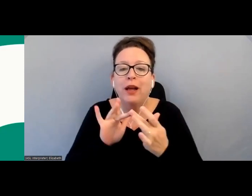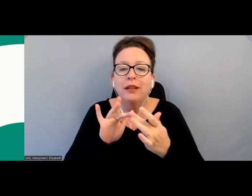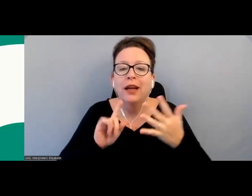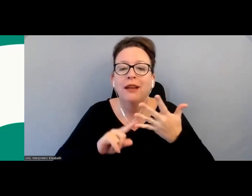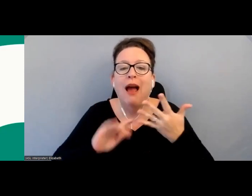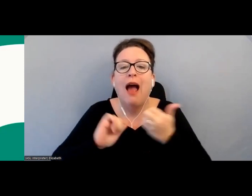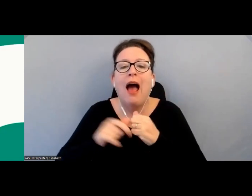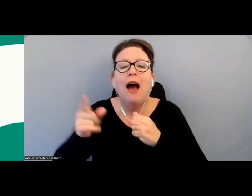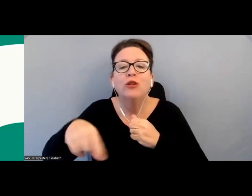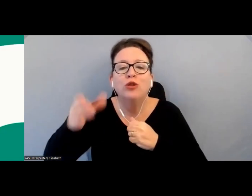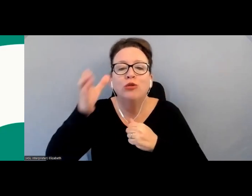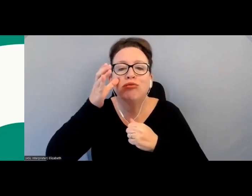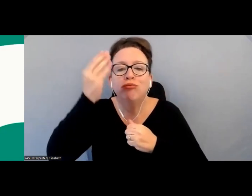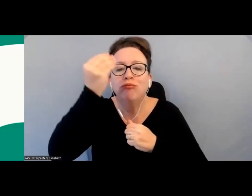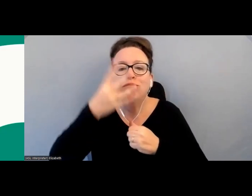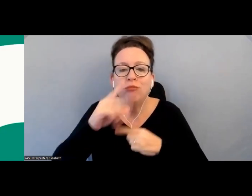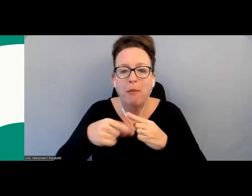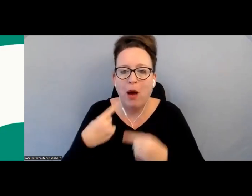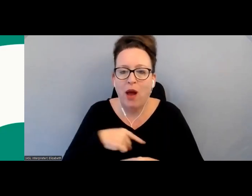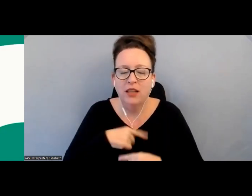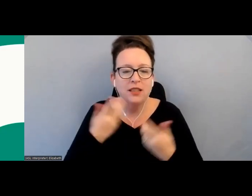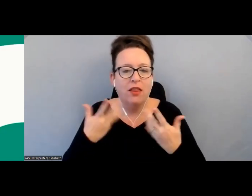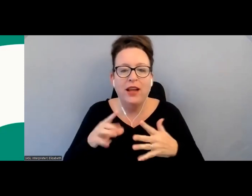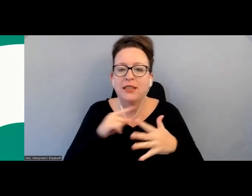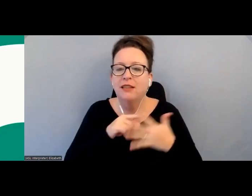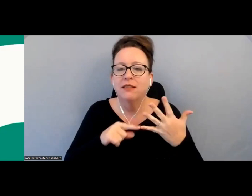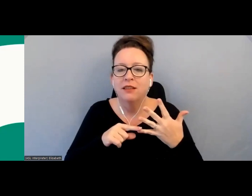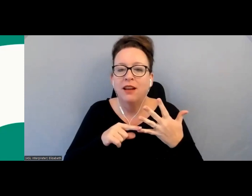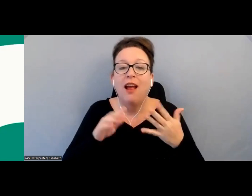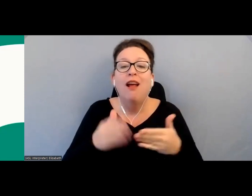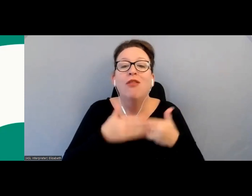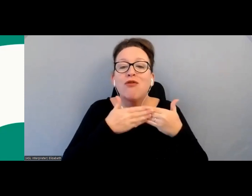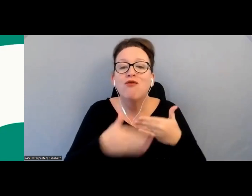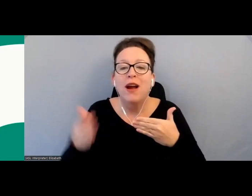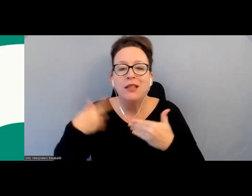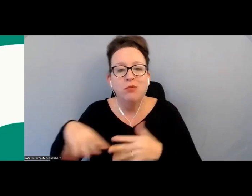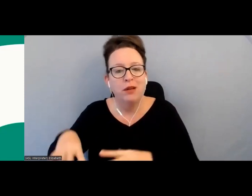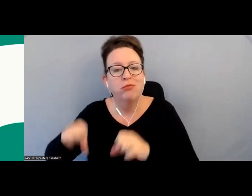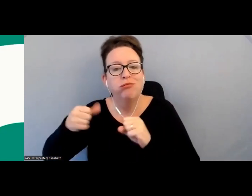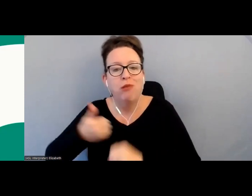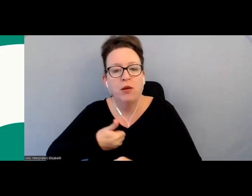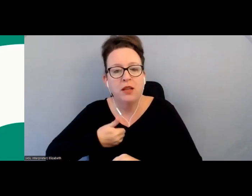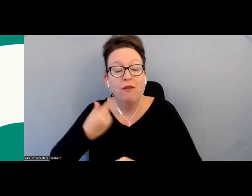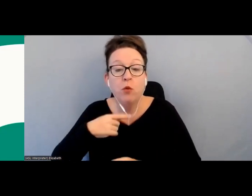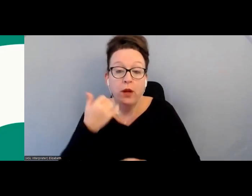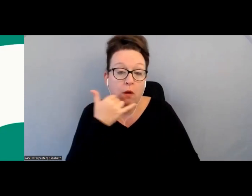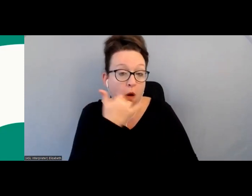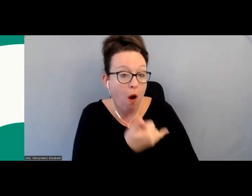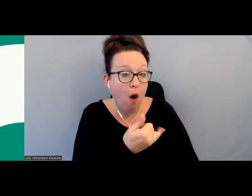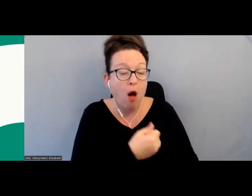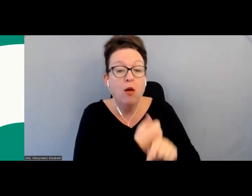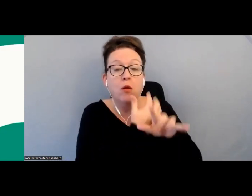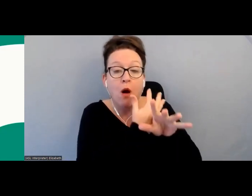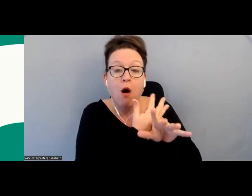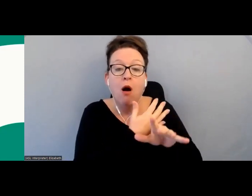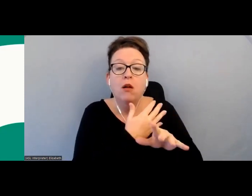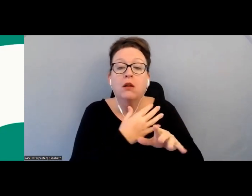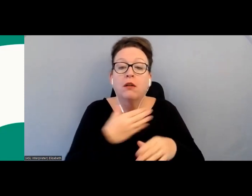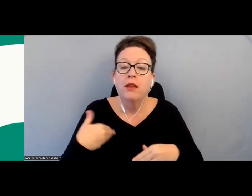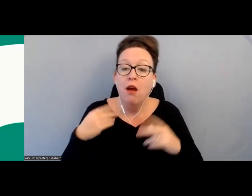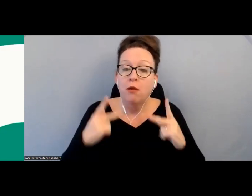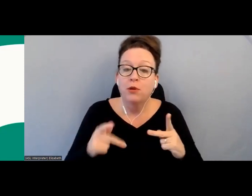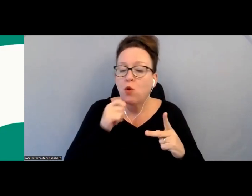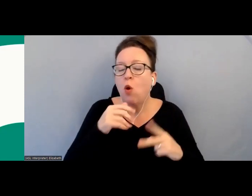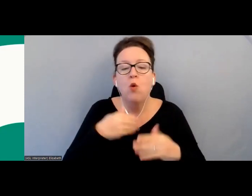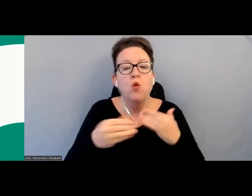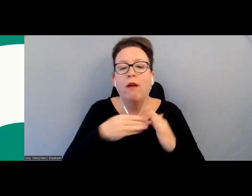us? And then we take the rest on ourselves. So we call the Next Genner or whoever might be filling that form